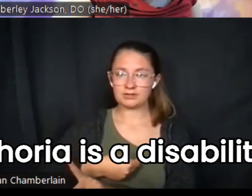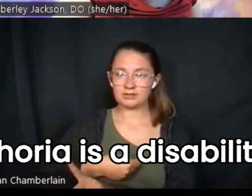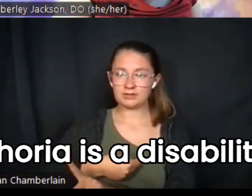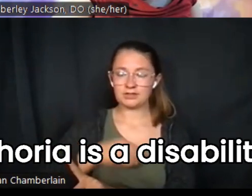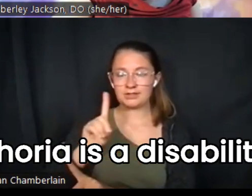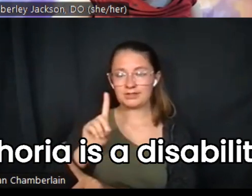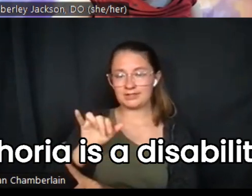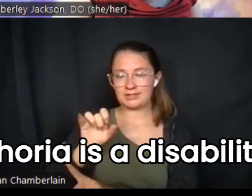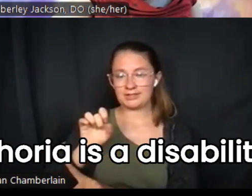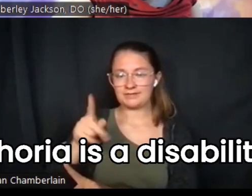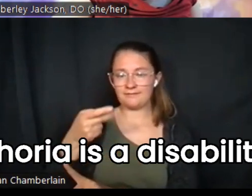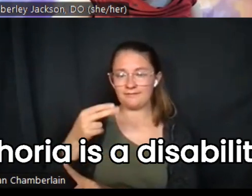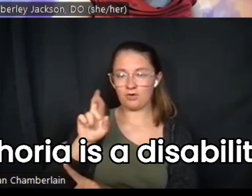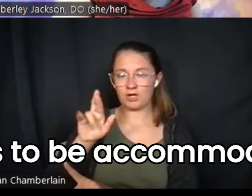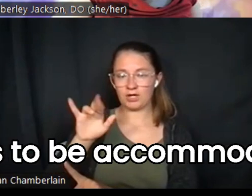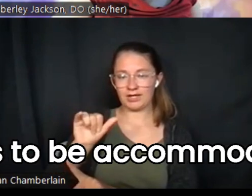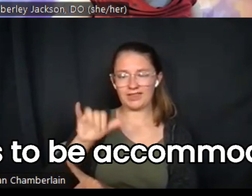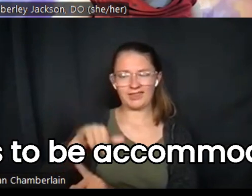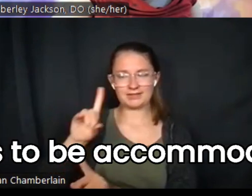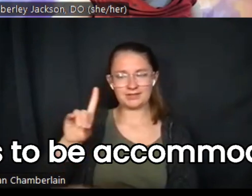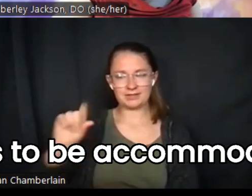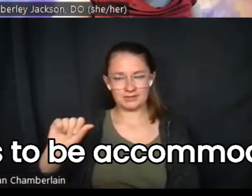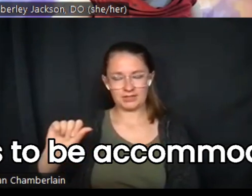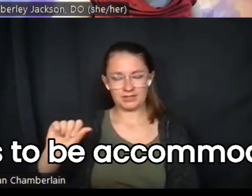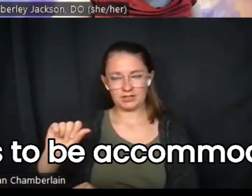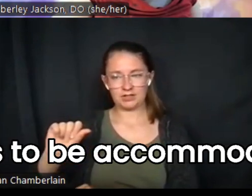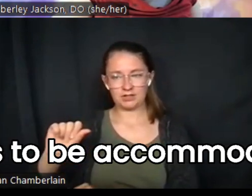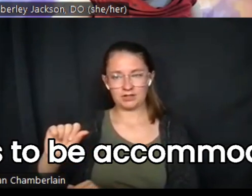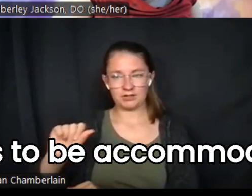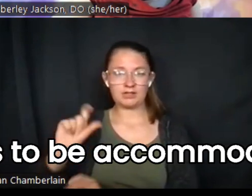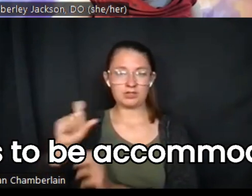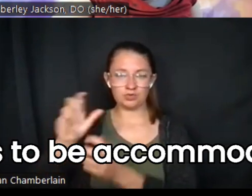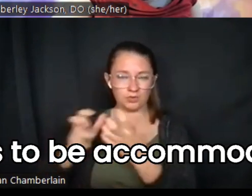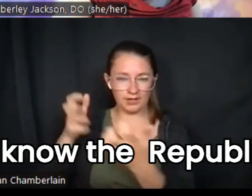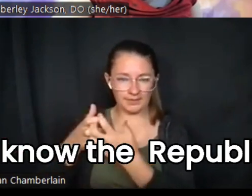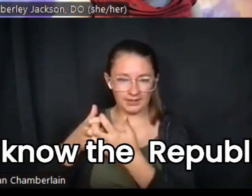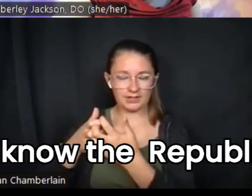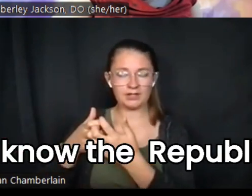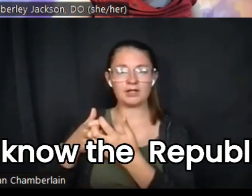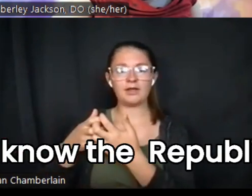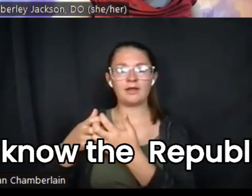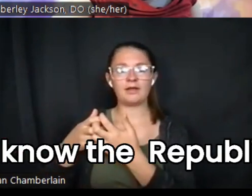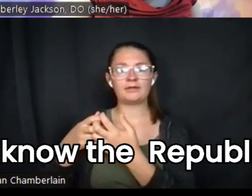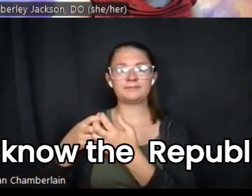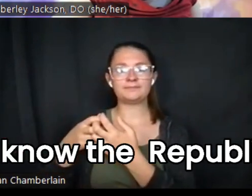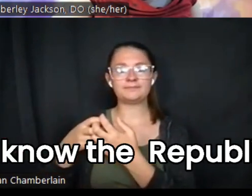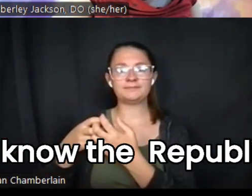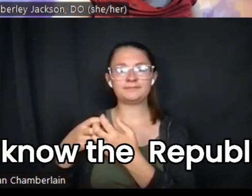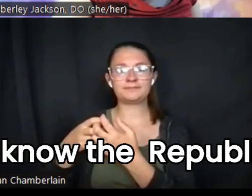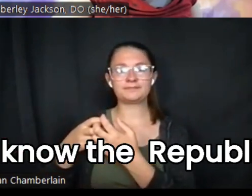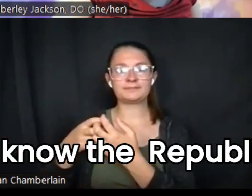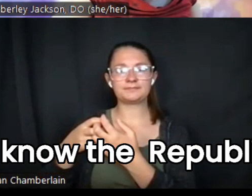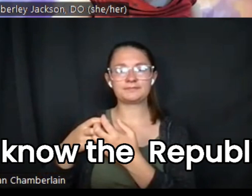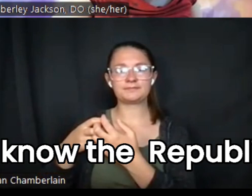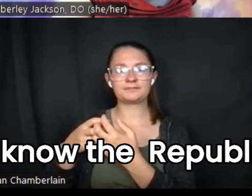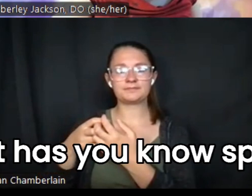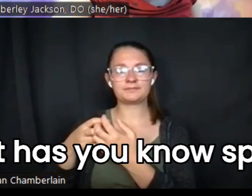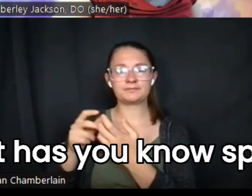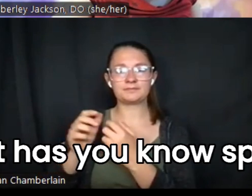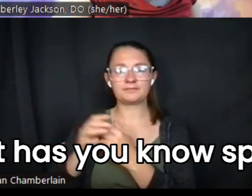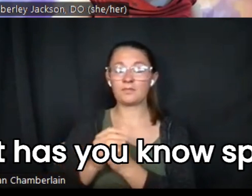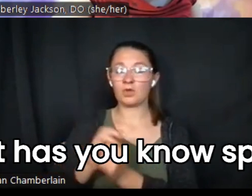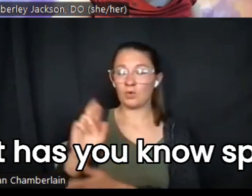dysphoria is a disability and it deserves to be accommodated. And the